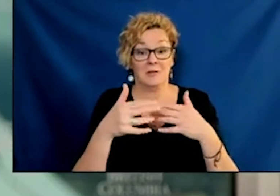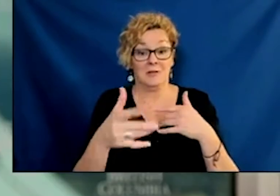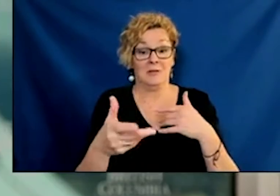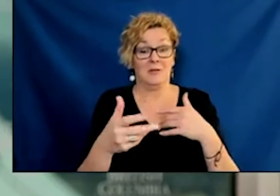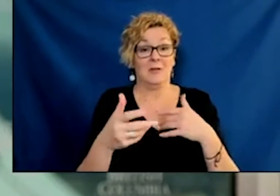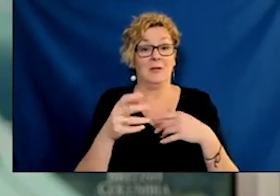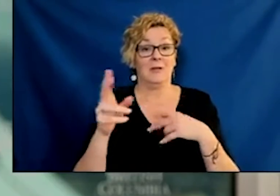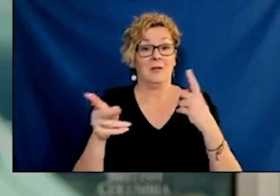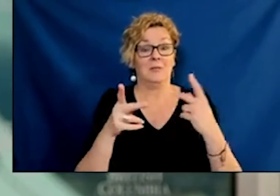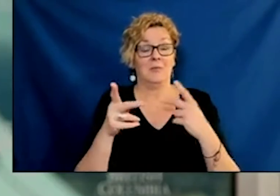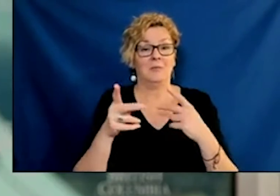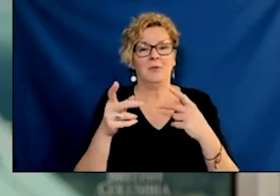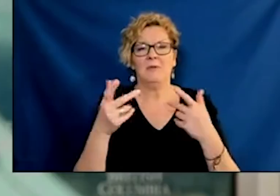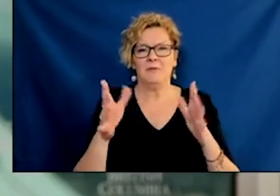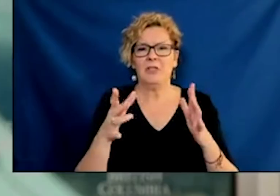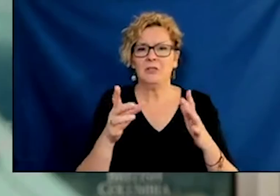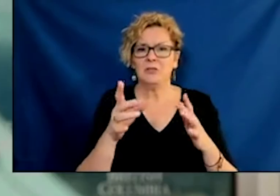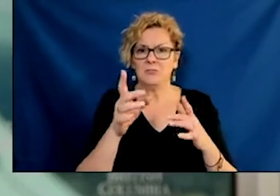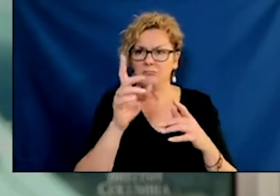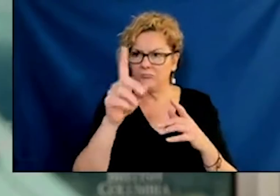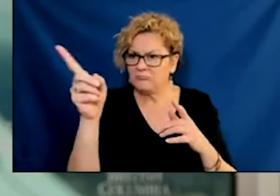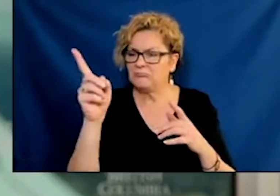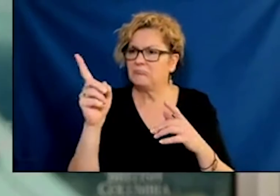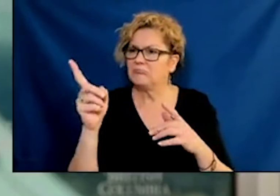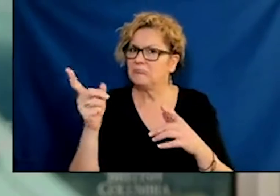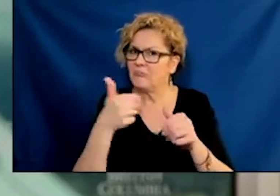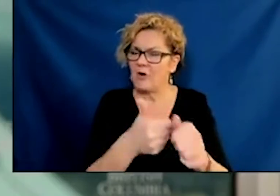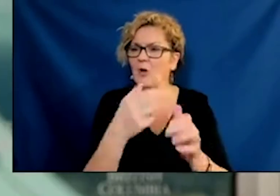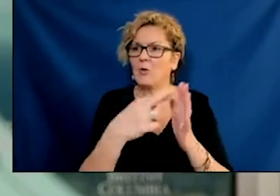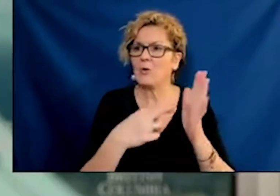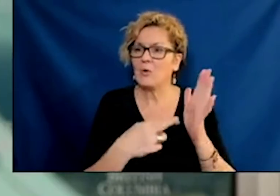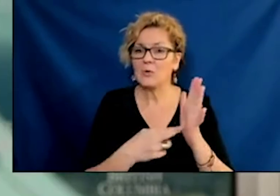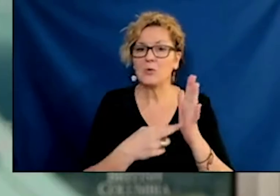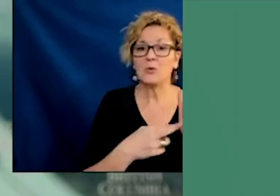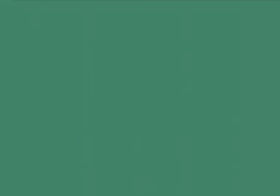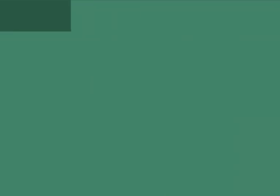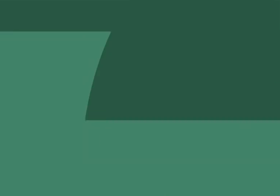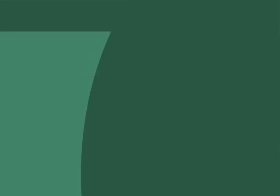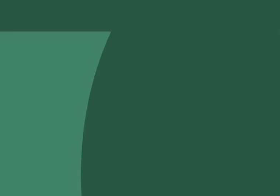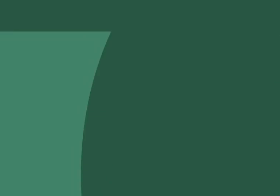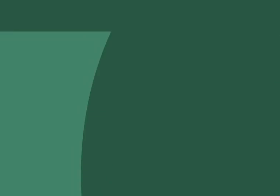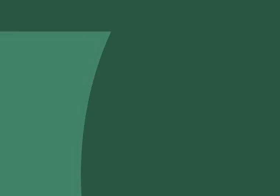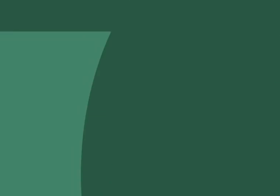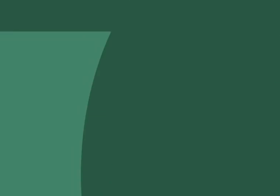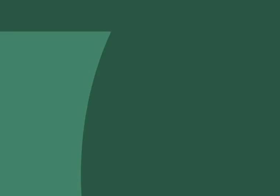the rules, and things got better. And that is our expectation everywhere.